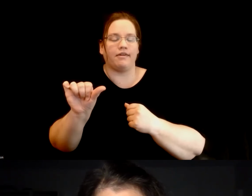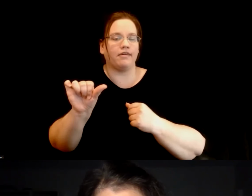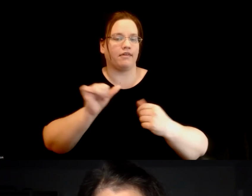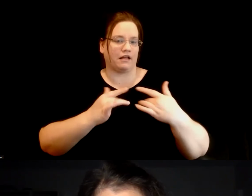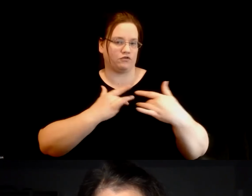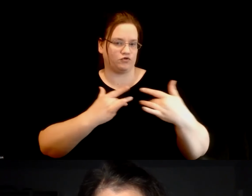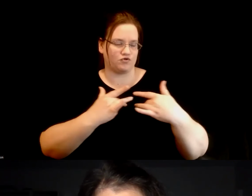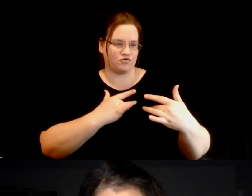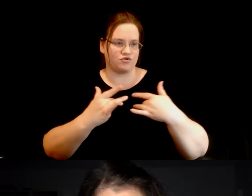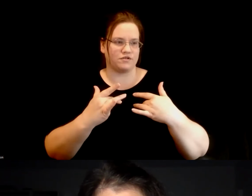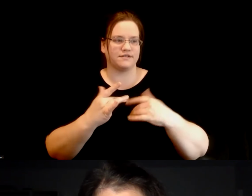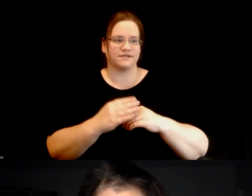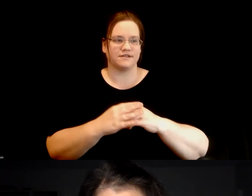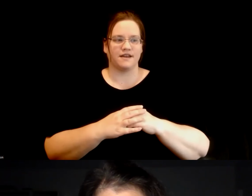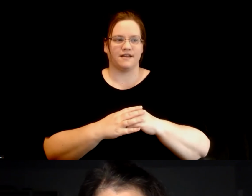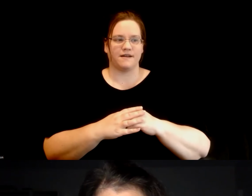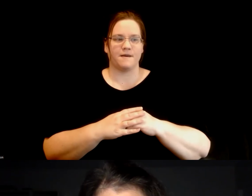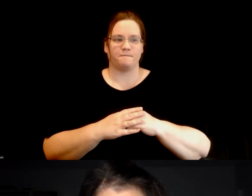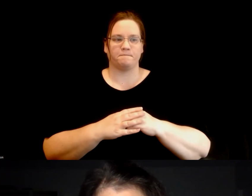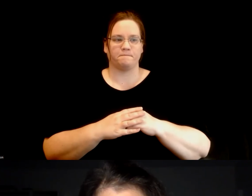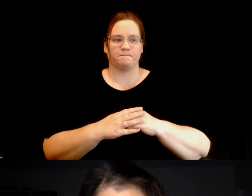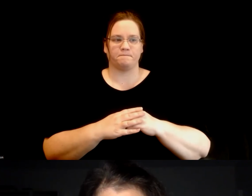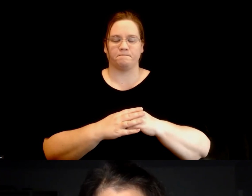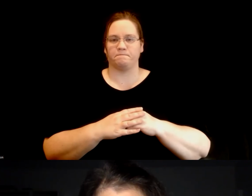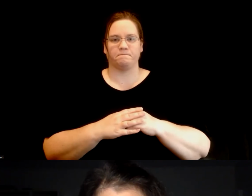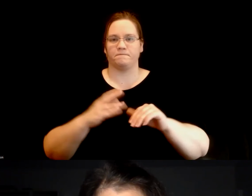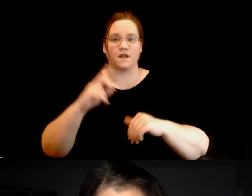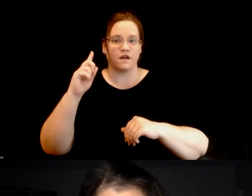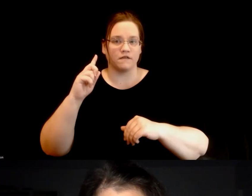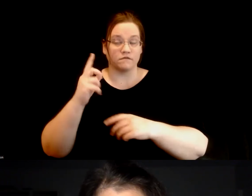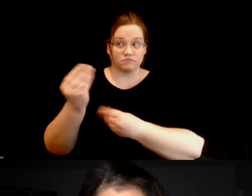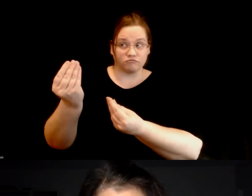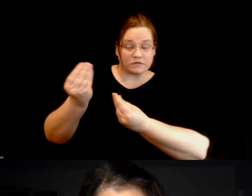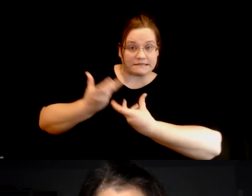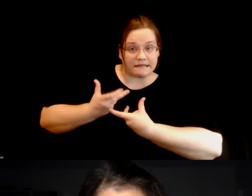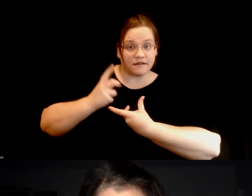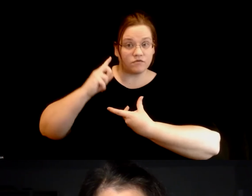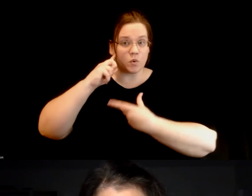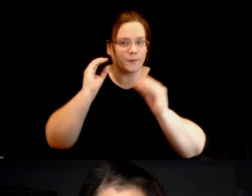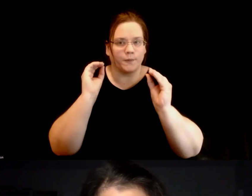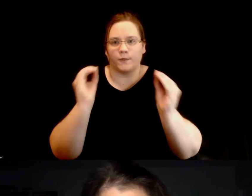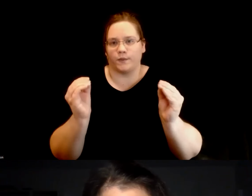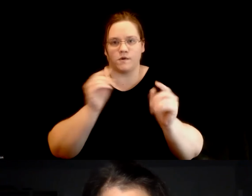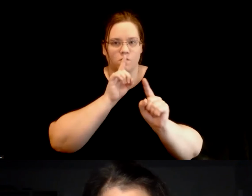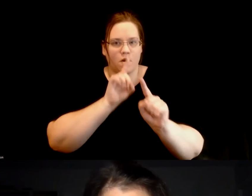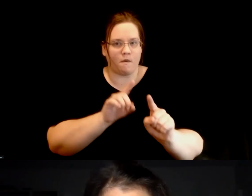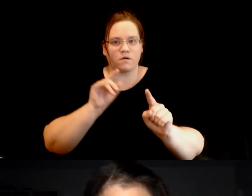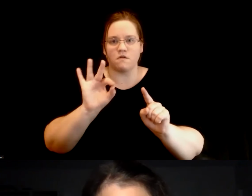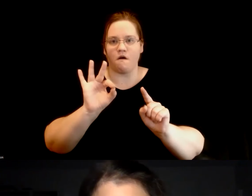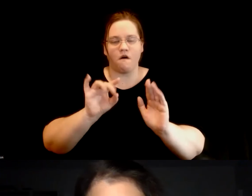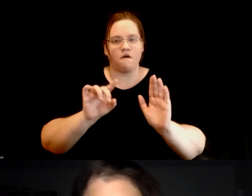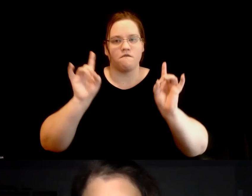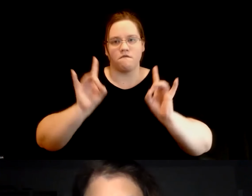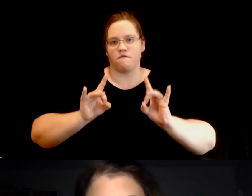concerns. And I have not yet received or heard any reports of adverse side